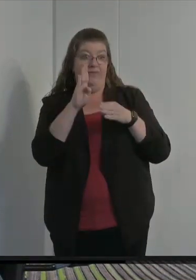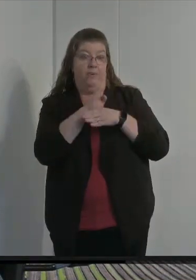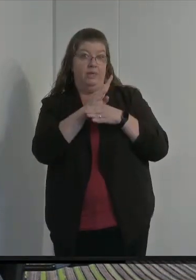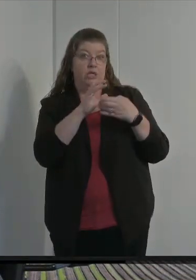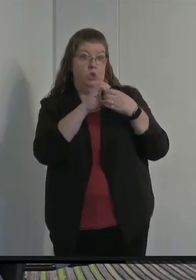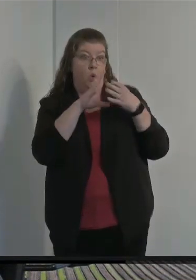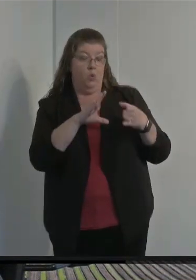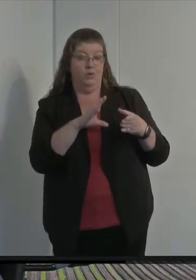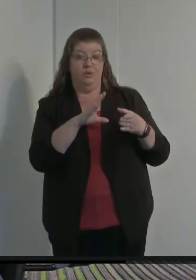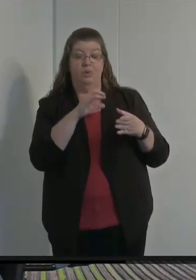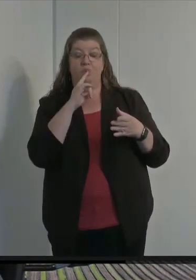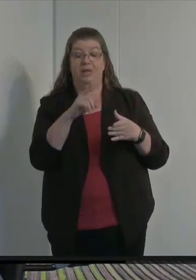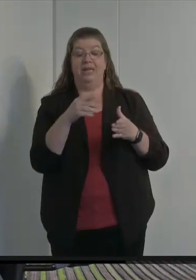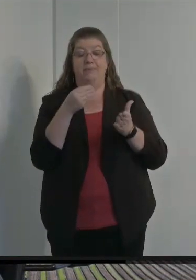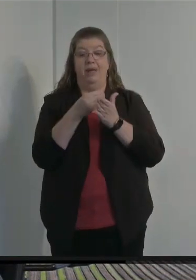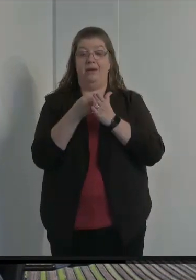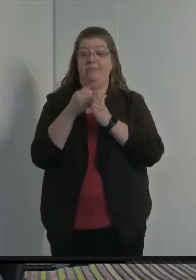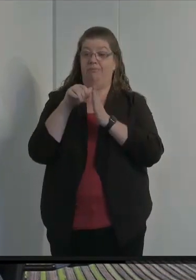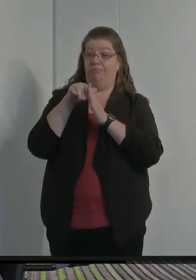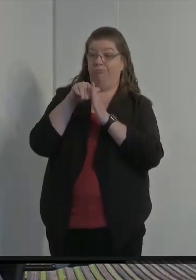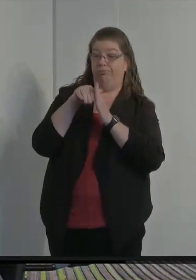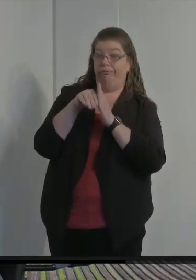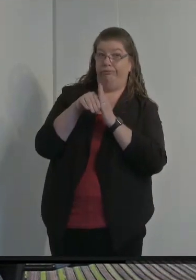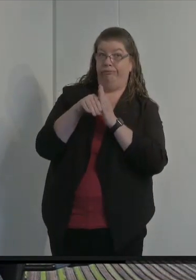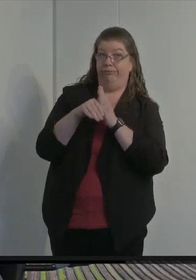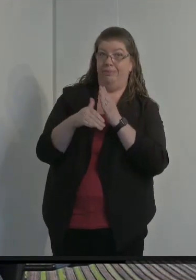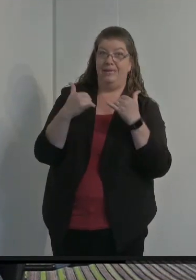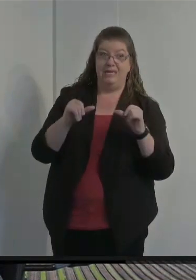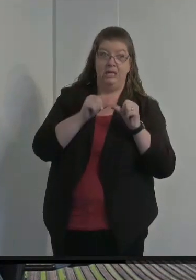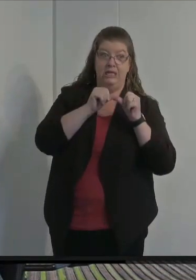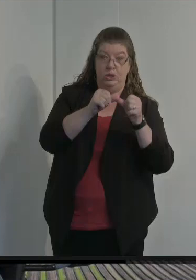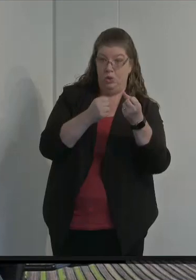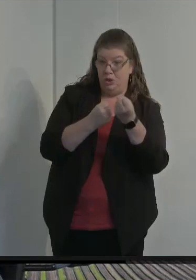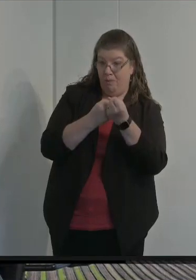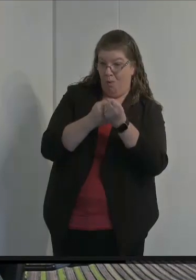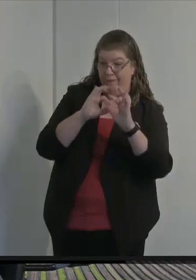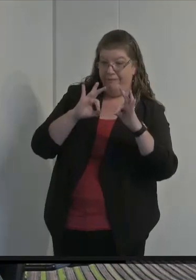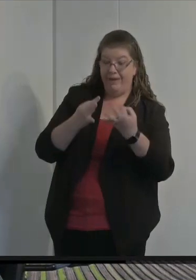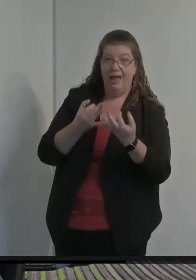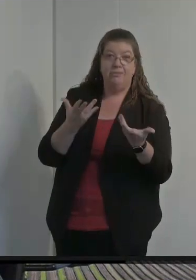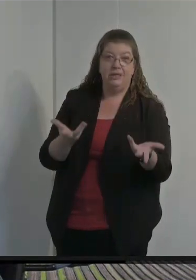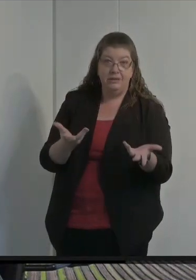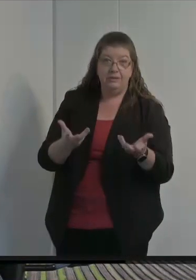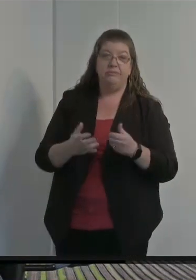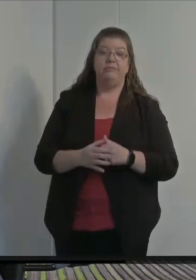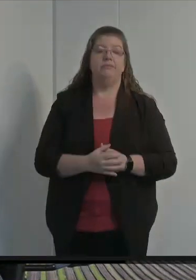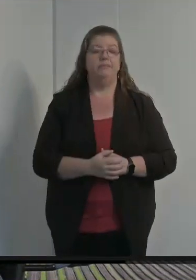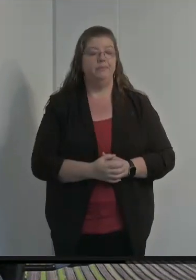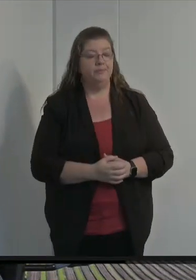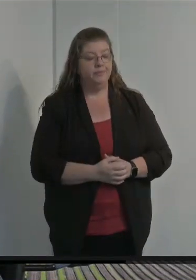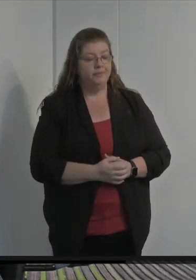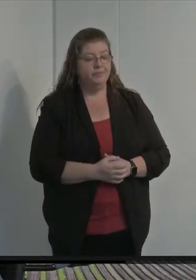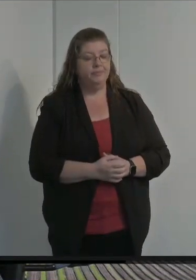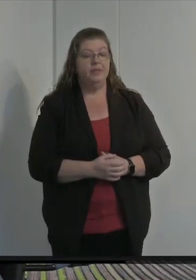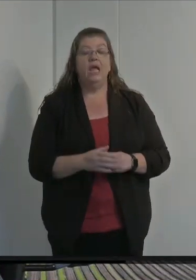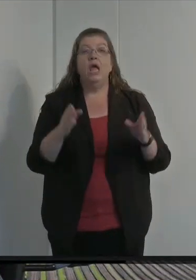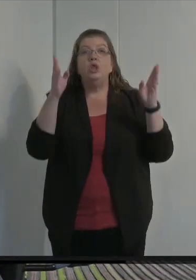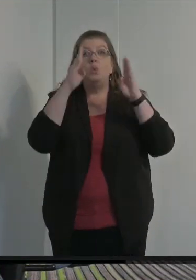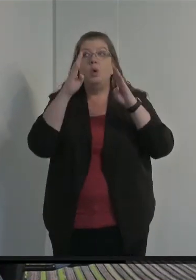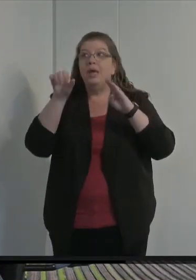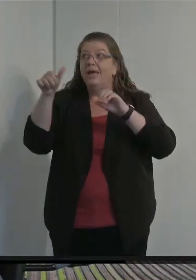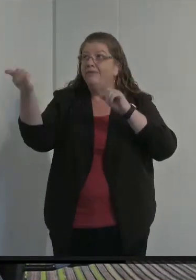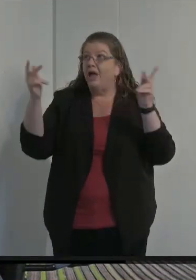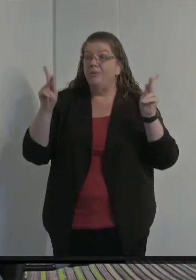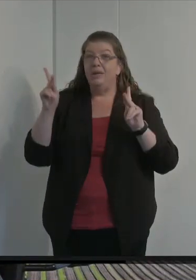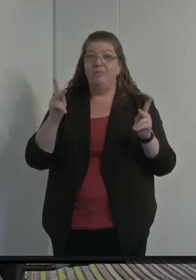who have lost tremendous income while continuing to support their families, and the worry of others who fear